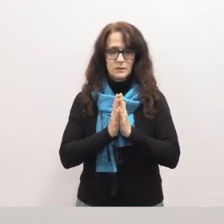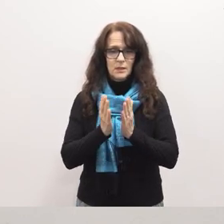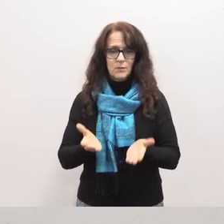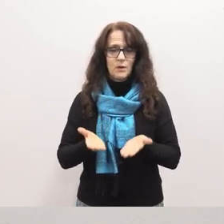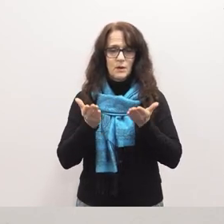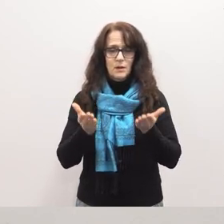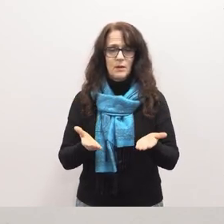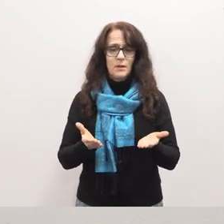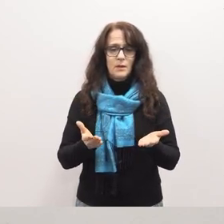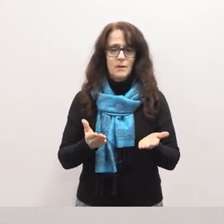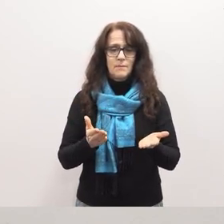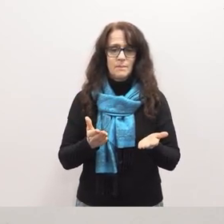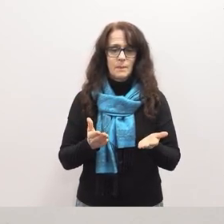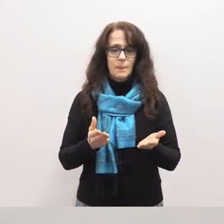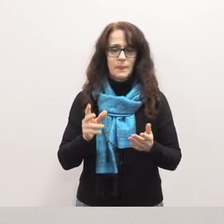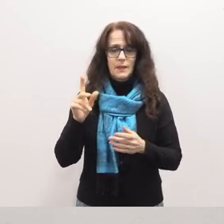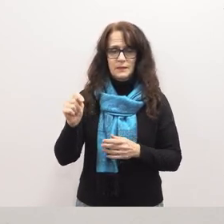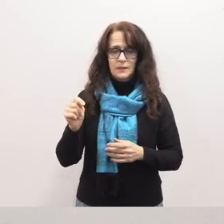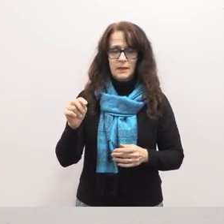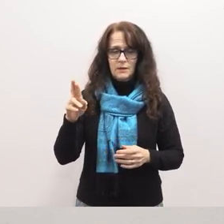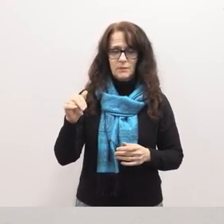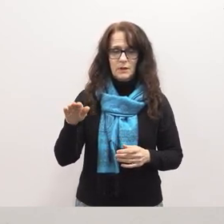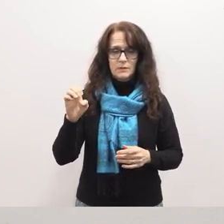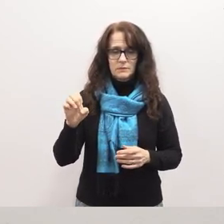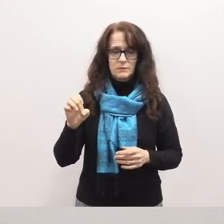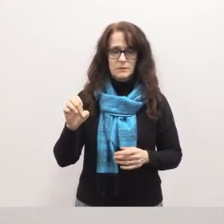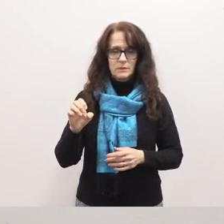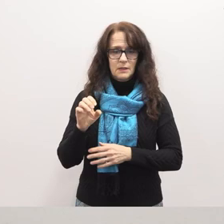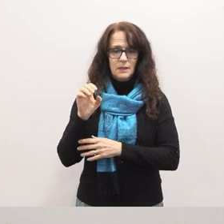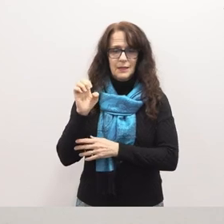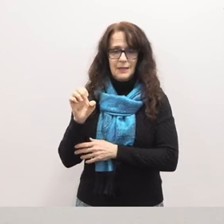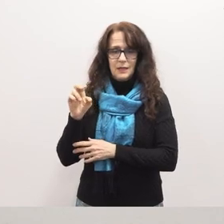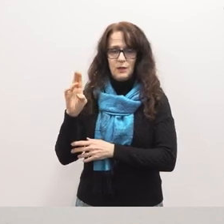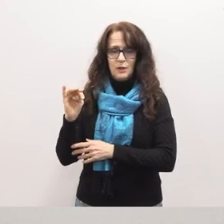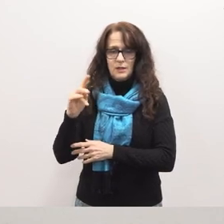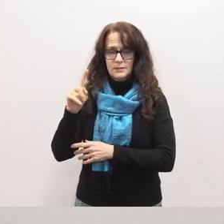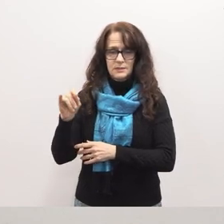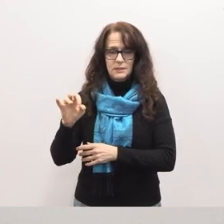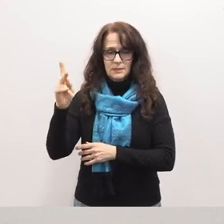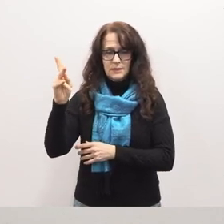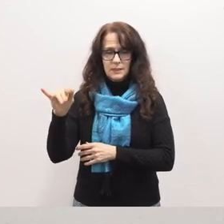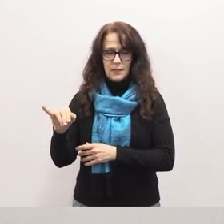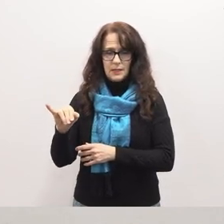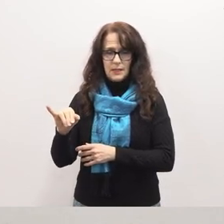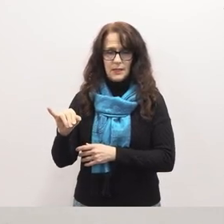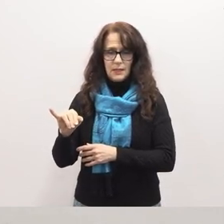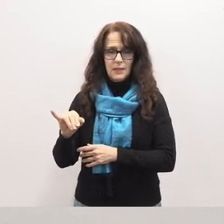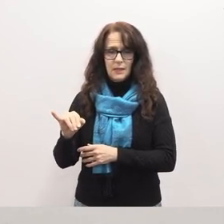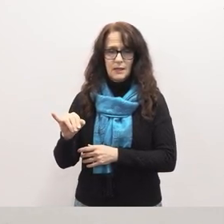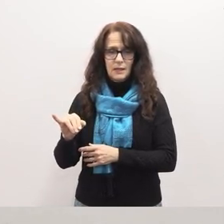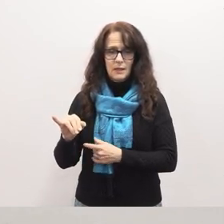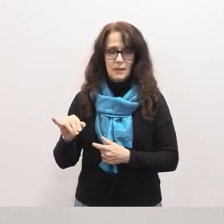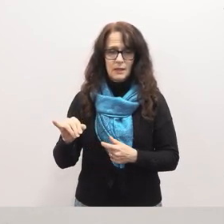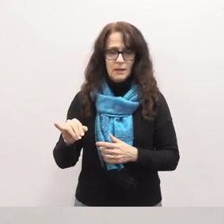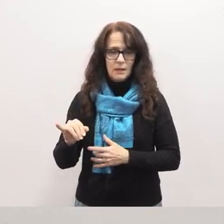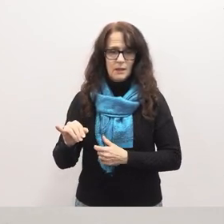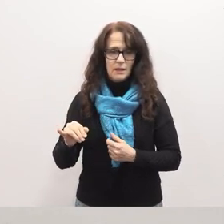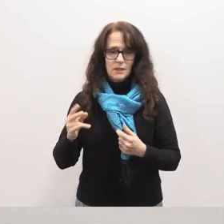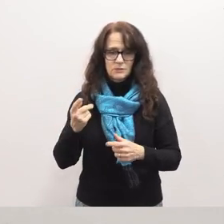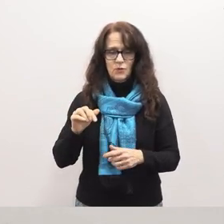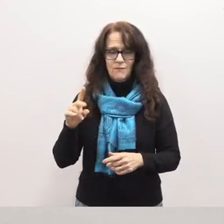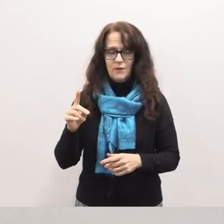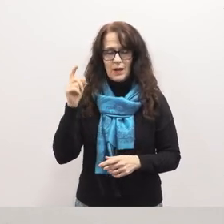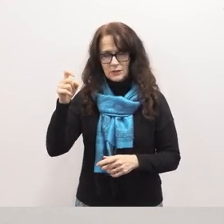a recommendation of Terrence Ulazewski. Sorry, I do that every time. And as a Strumpfer, I should know better,